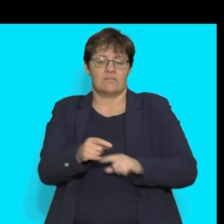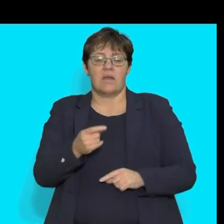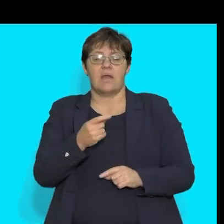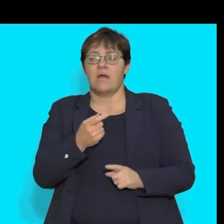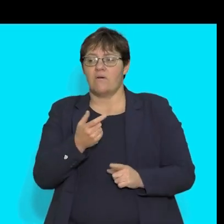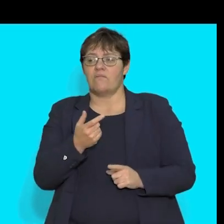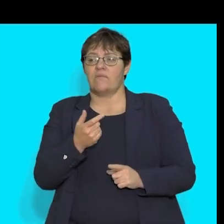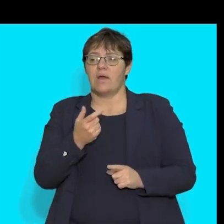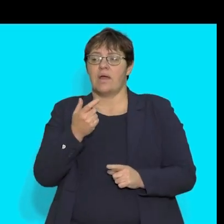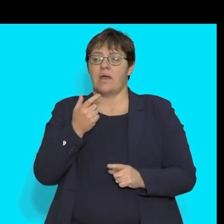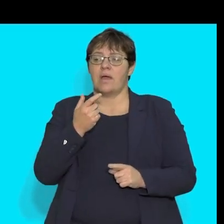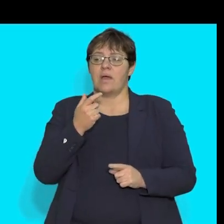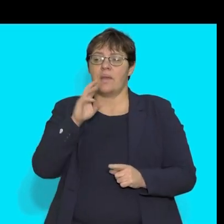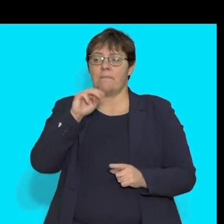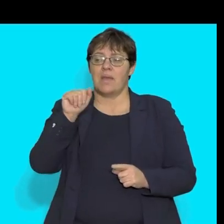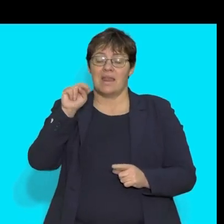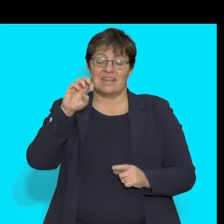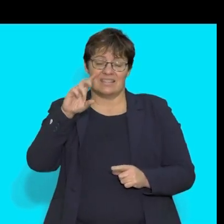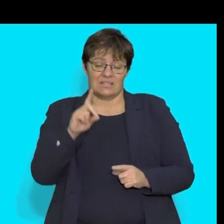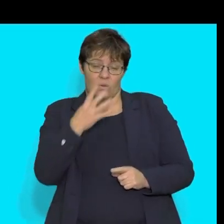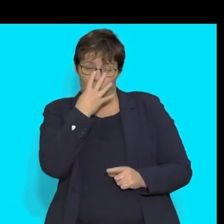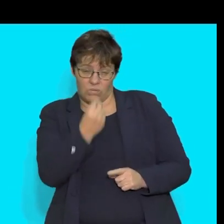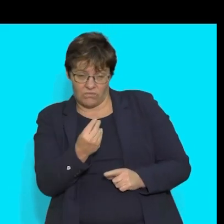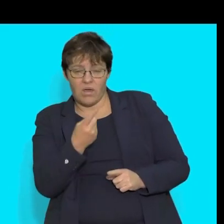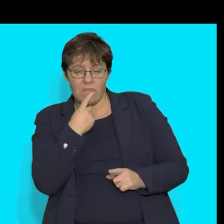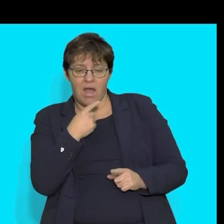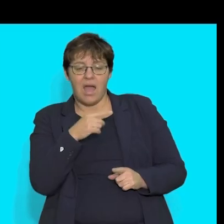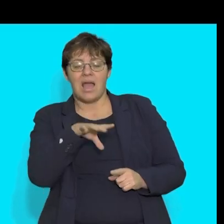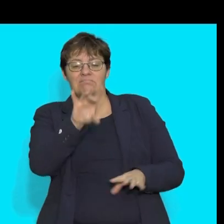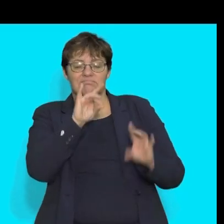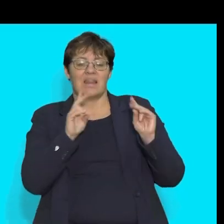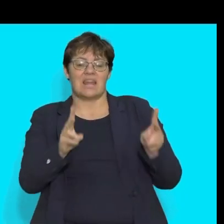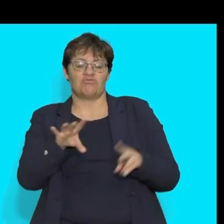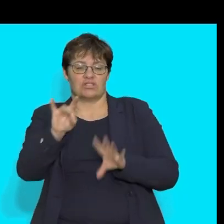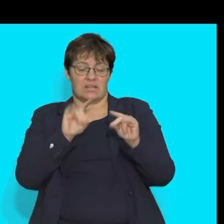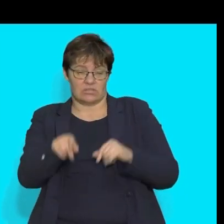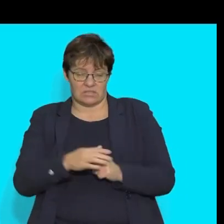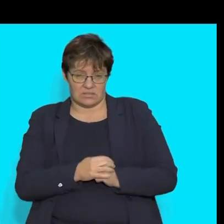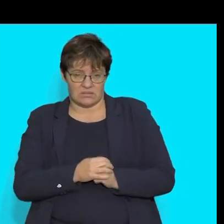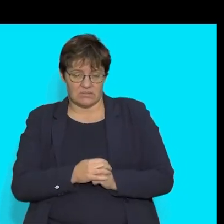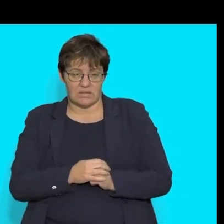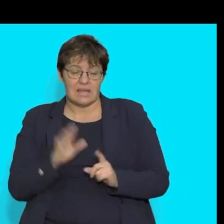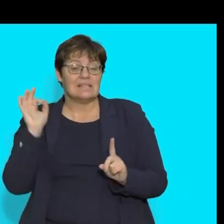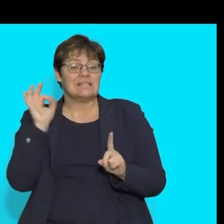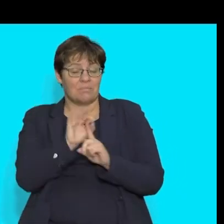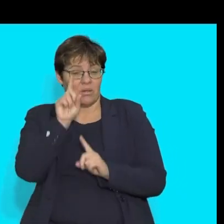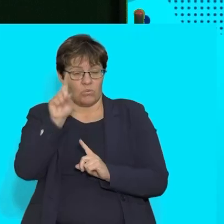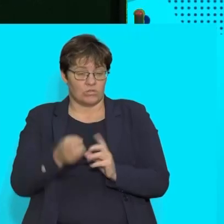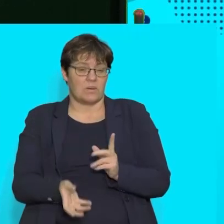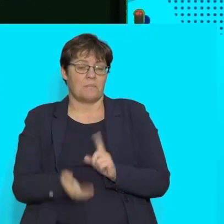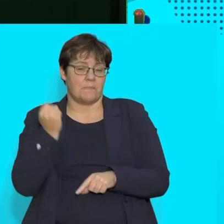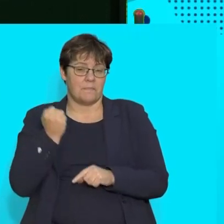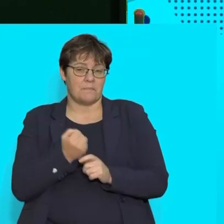maned wolf using the theory of evolution by natural selection. And guys, this is a typical question that you would get